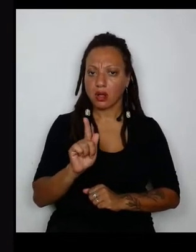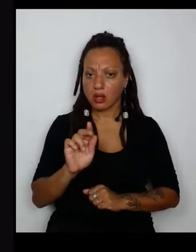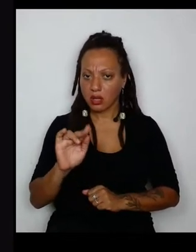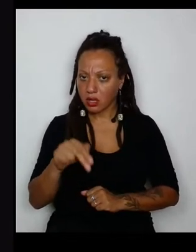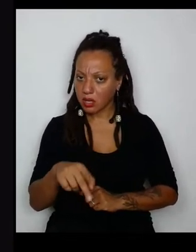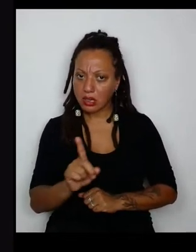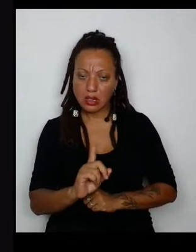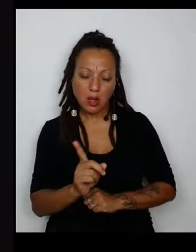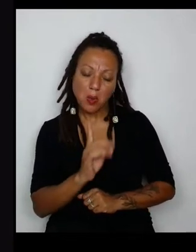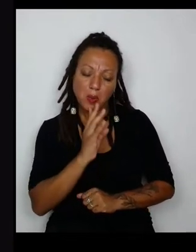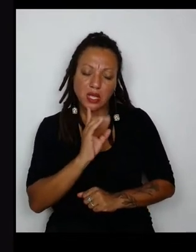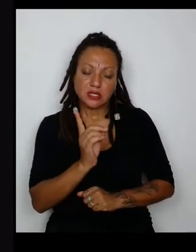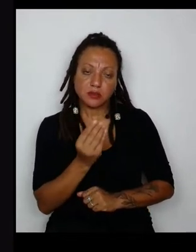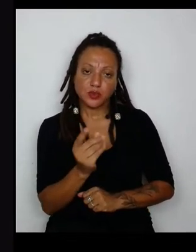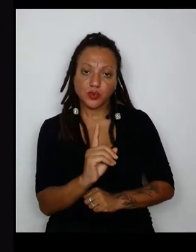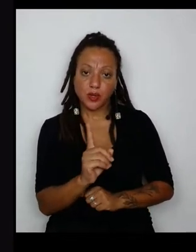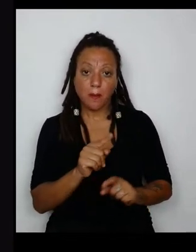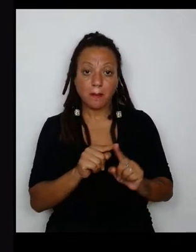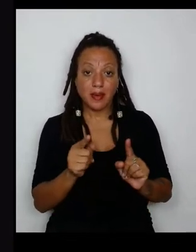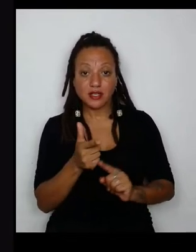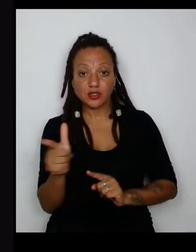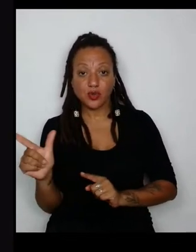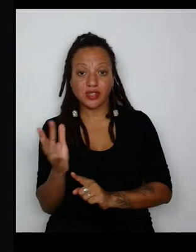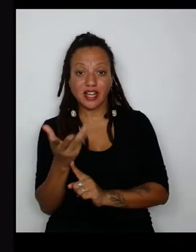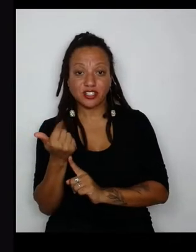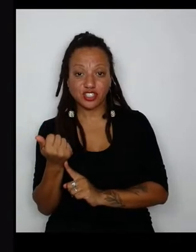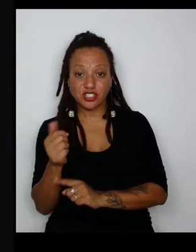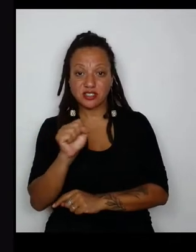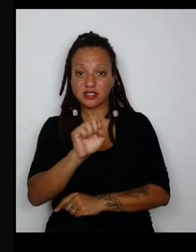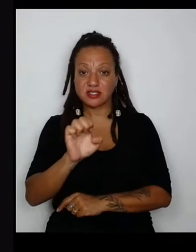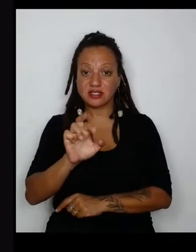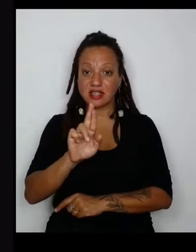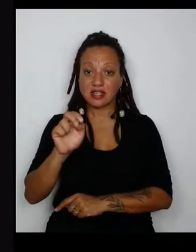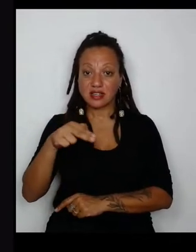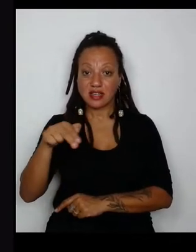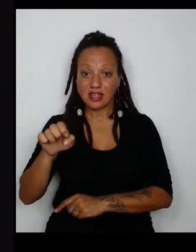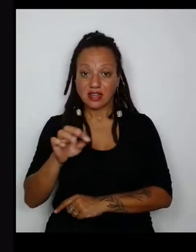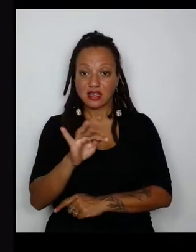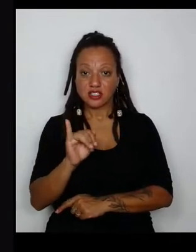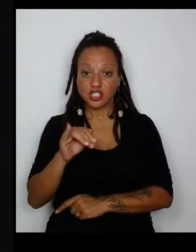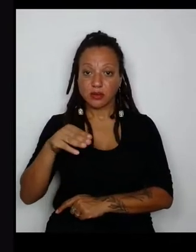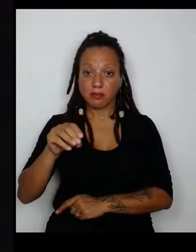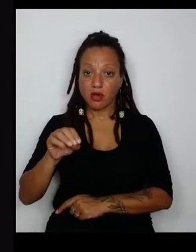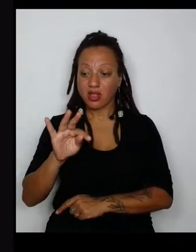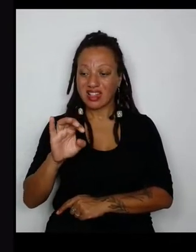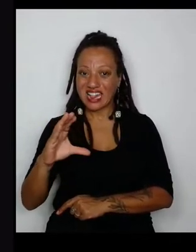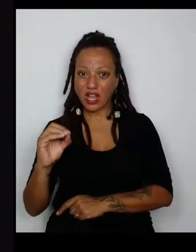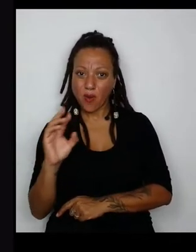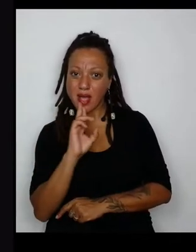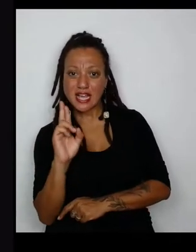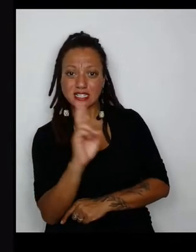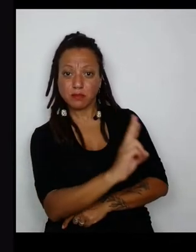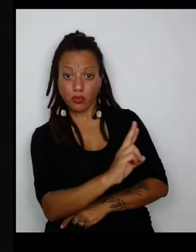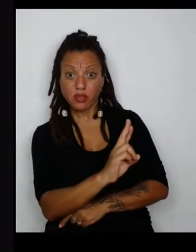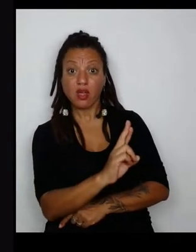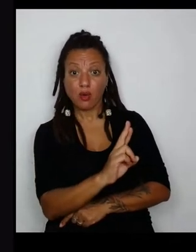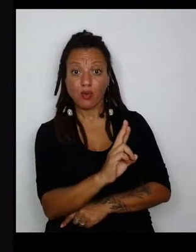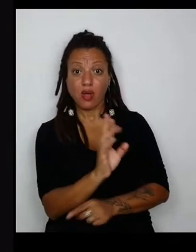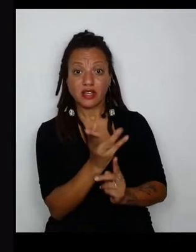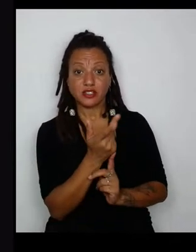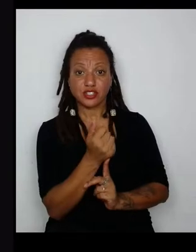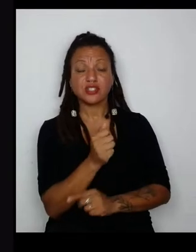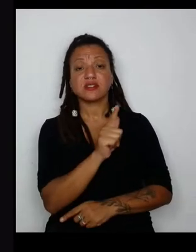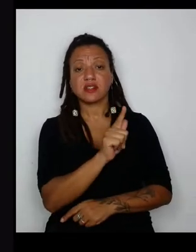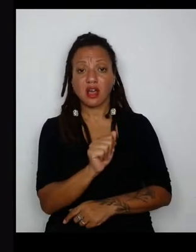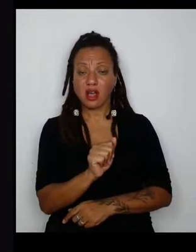salmon artist syrian simulta responds to marsha's response to gauguin with her work clothe your eyes you